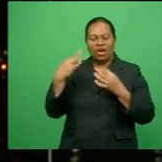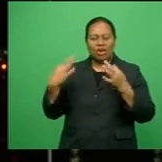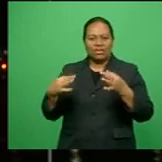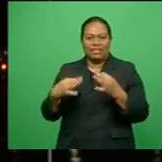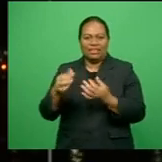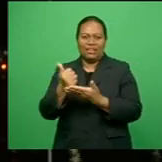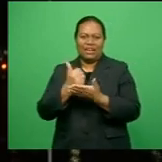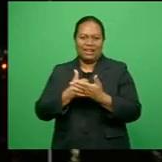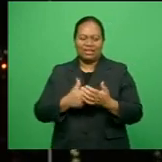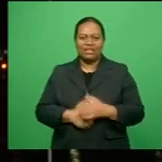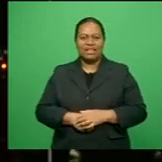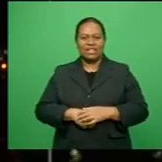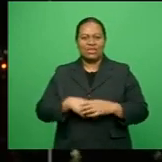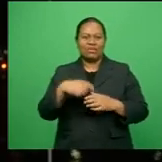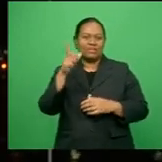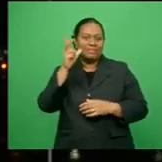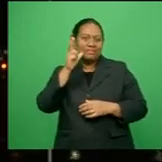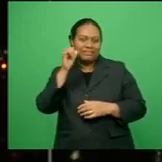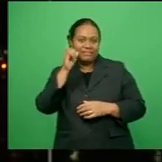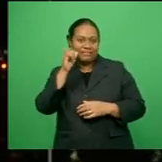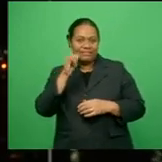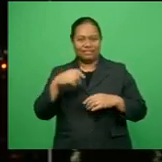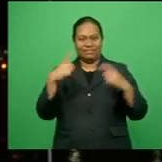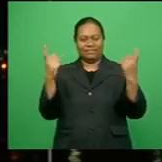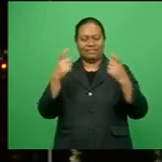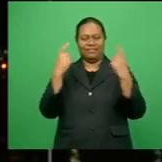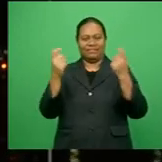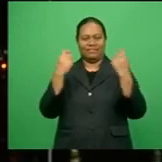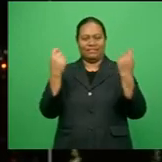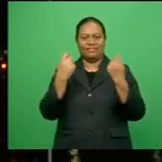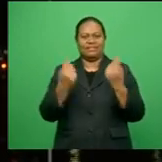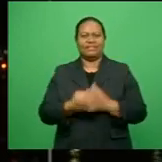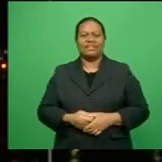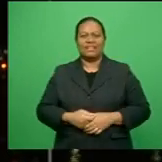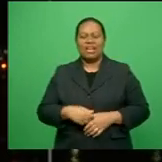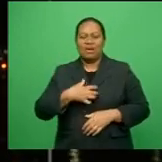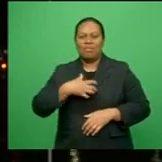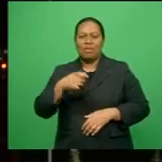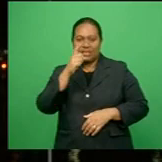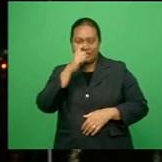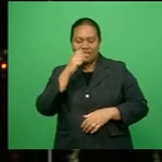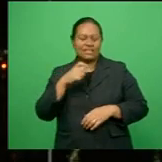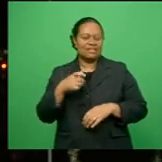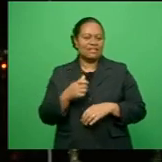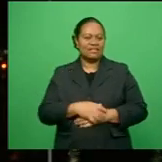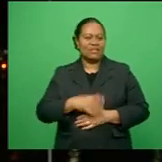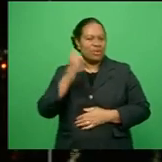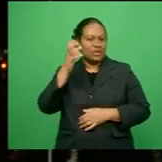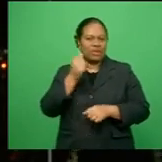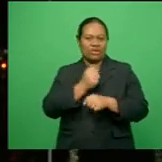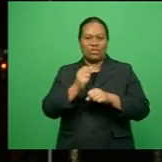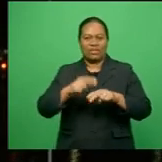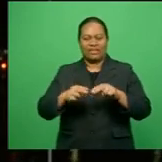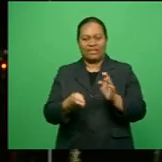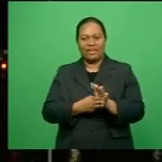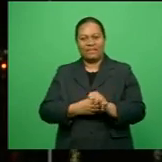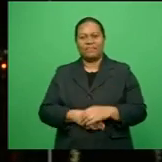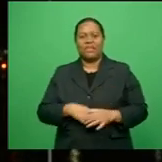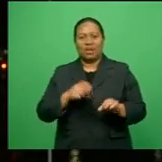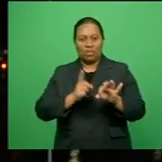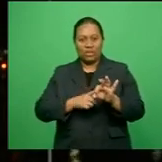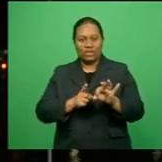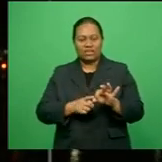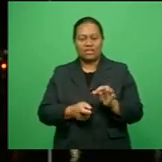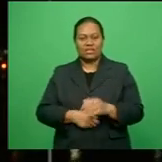Frank Hilton celebrated. For these stories and others, you can tune in daily to our sister radio station Gold FM. To our poll